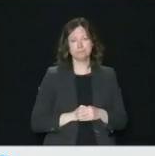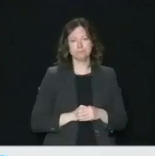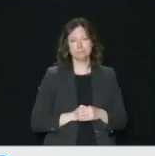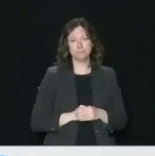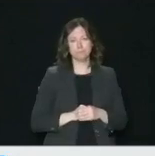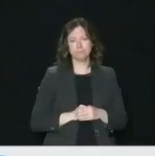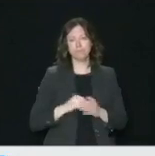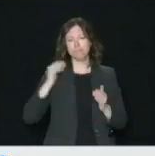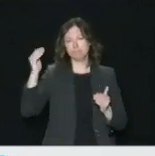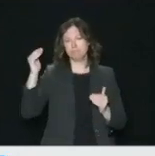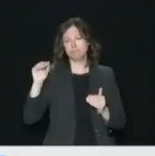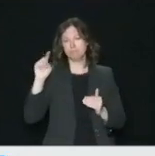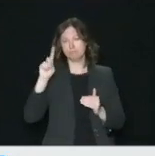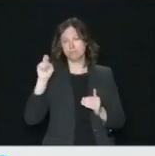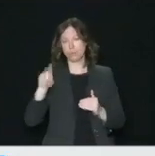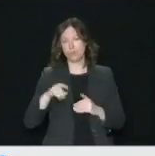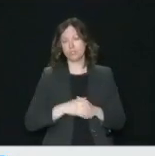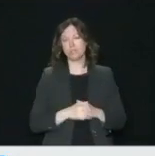That's a good question.